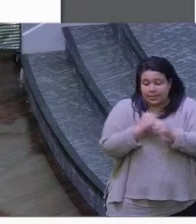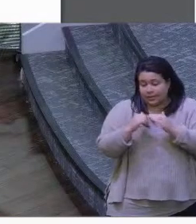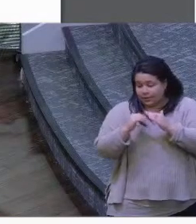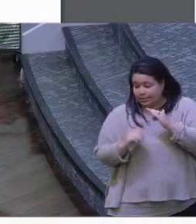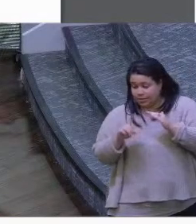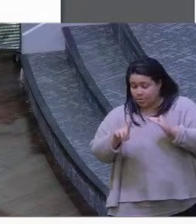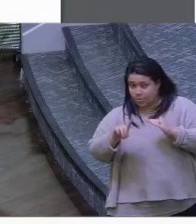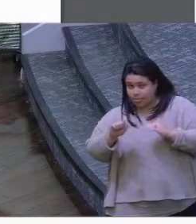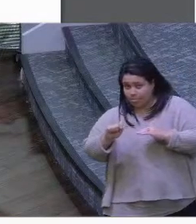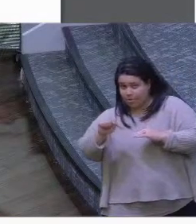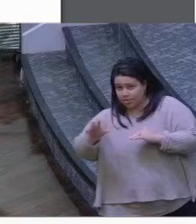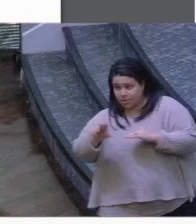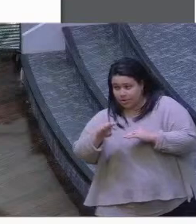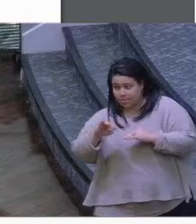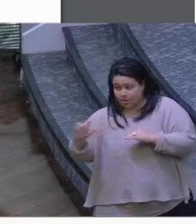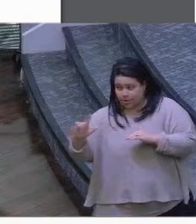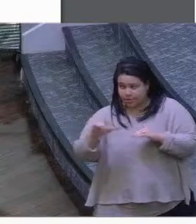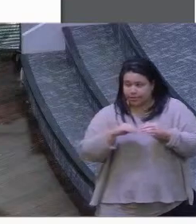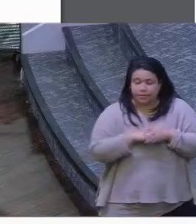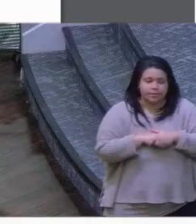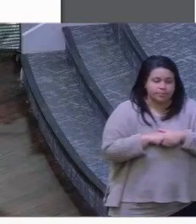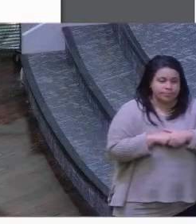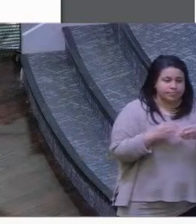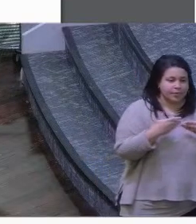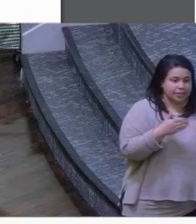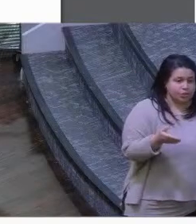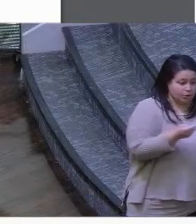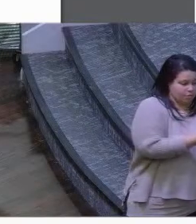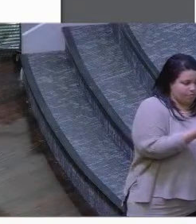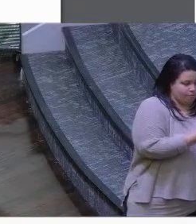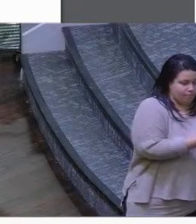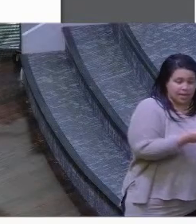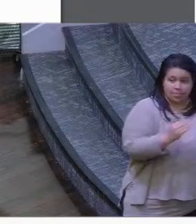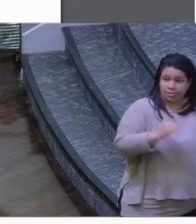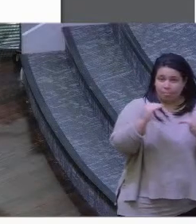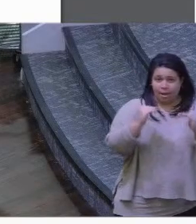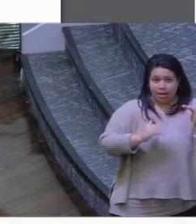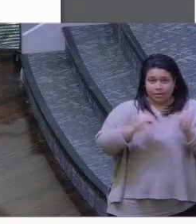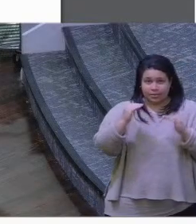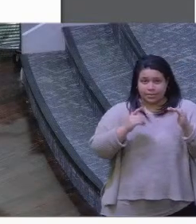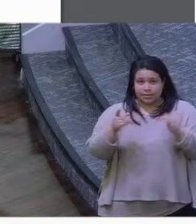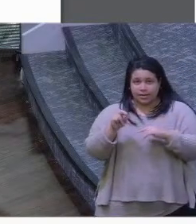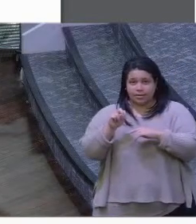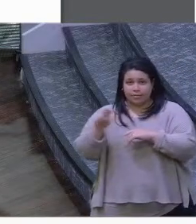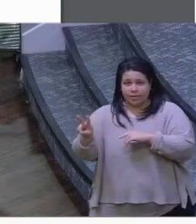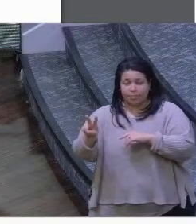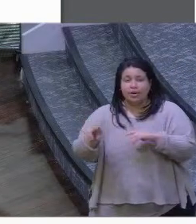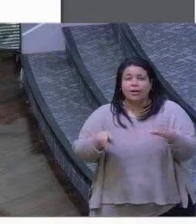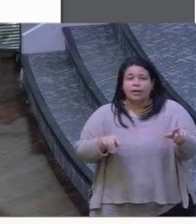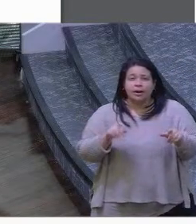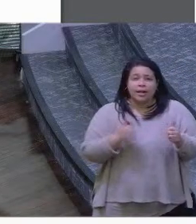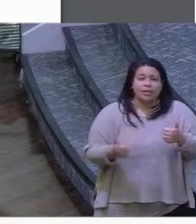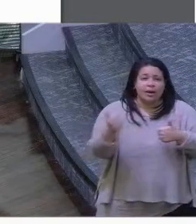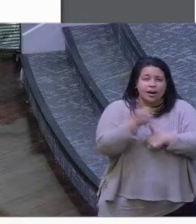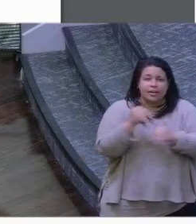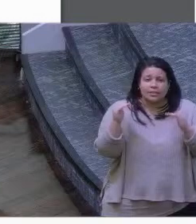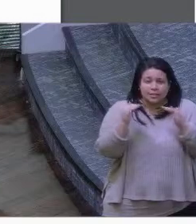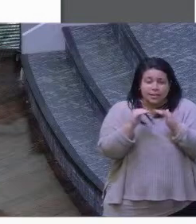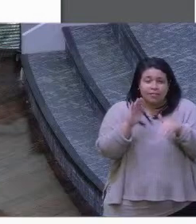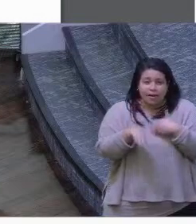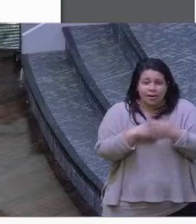million. And our general fund balance at the end of November, keeping in mind we're at the highest levels we'll be all year, was